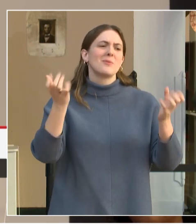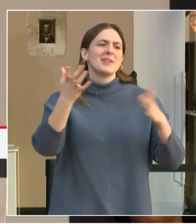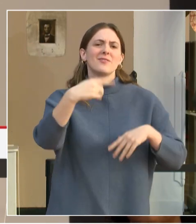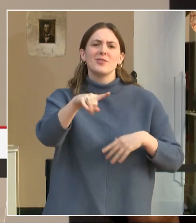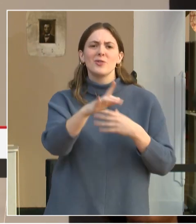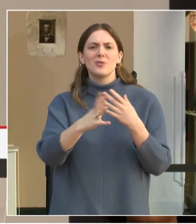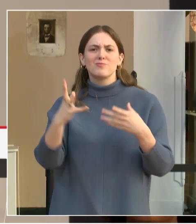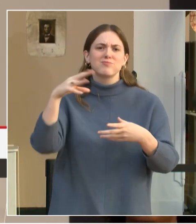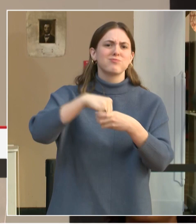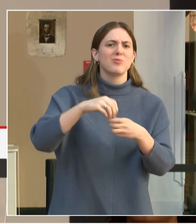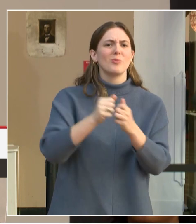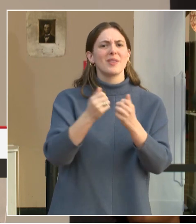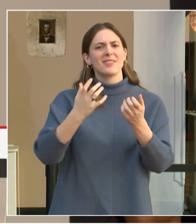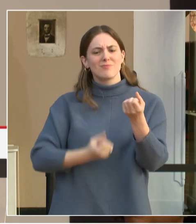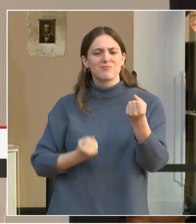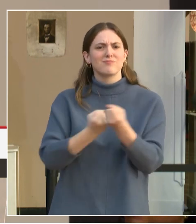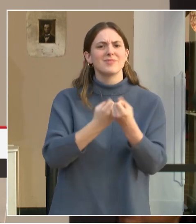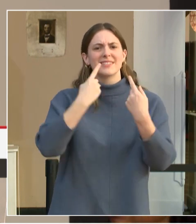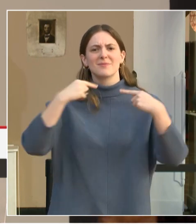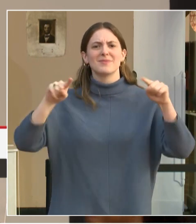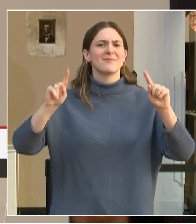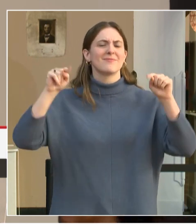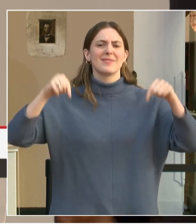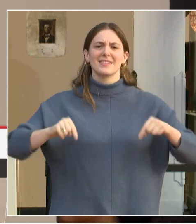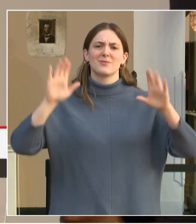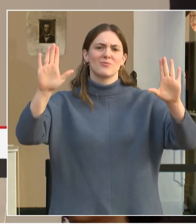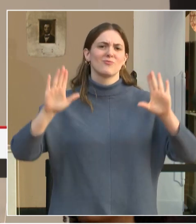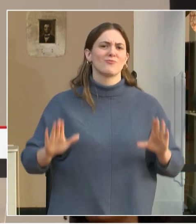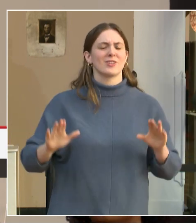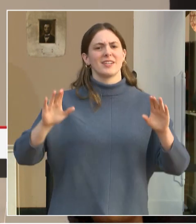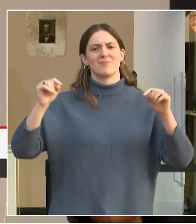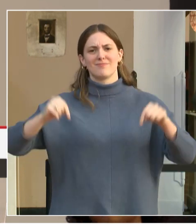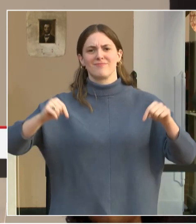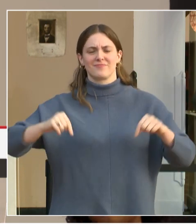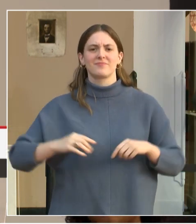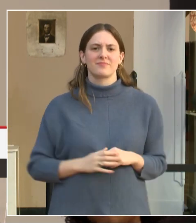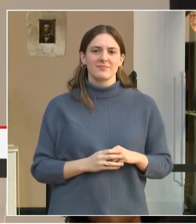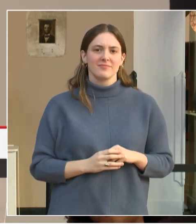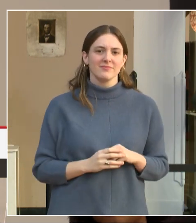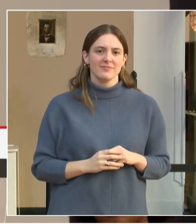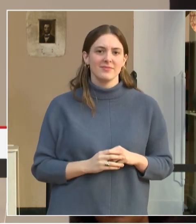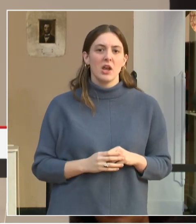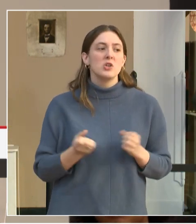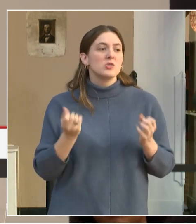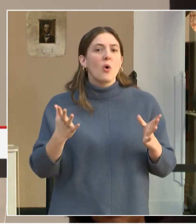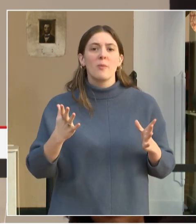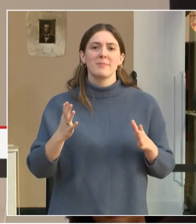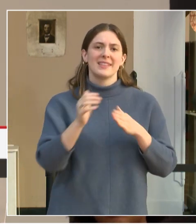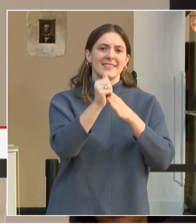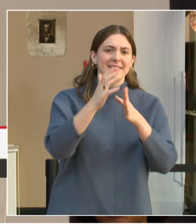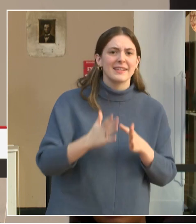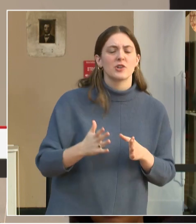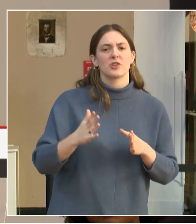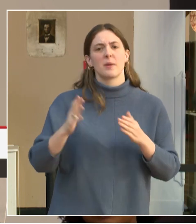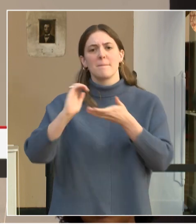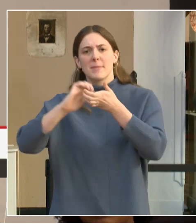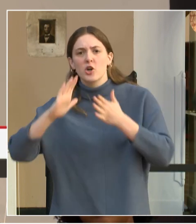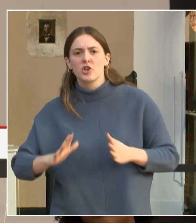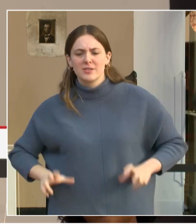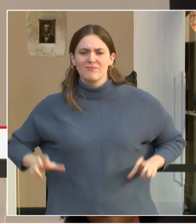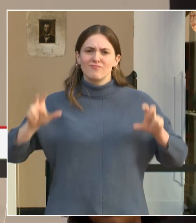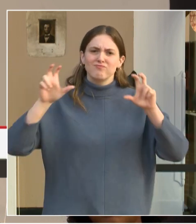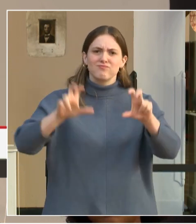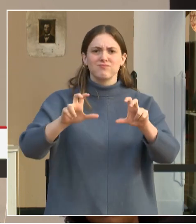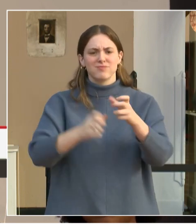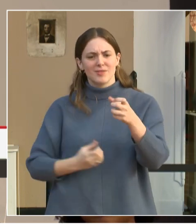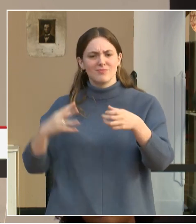incredible institution. With so many regional leaders and community partners, they're invested in this exhibit. And that is because of the incredible